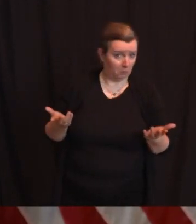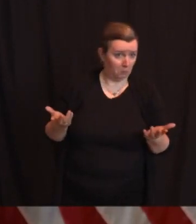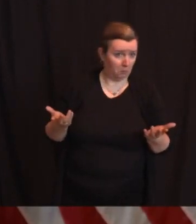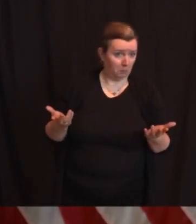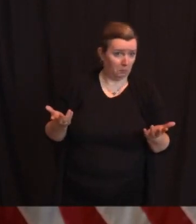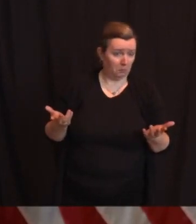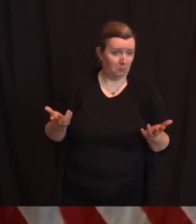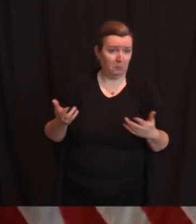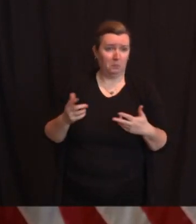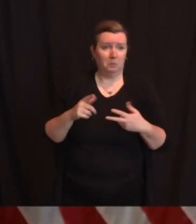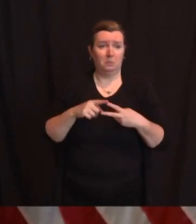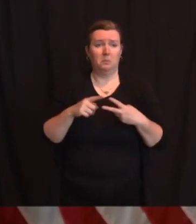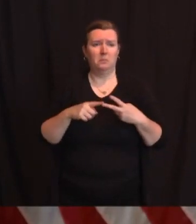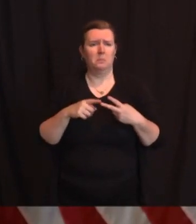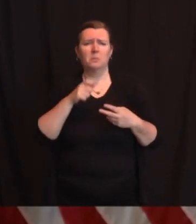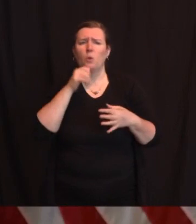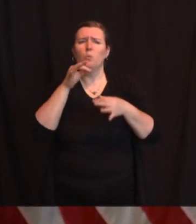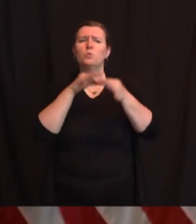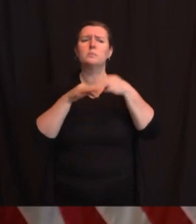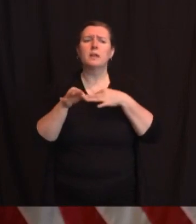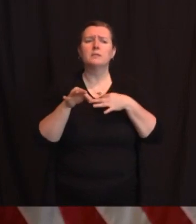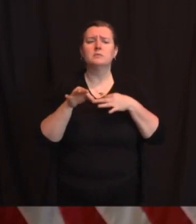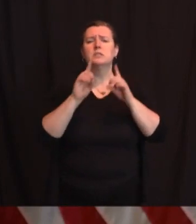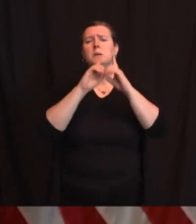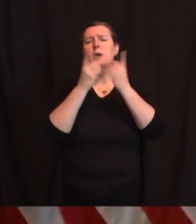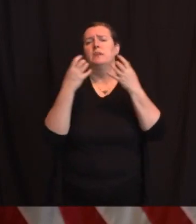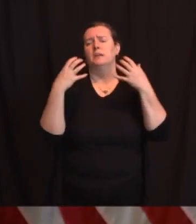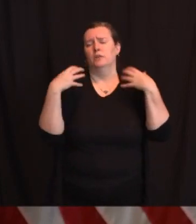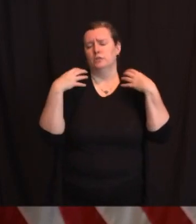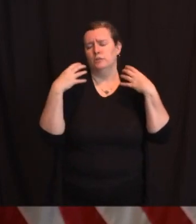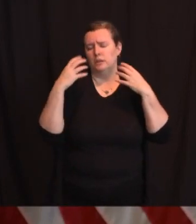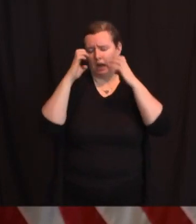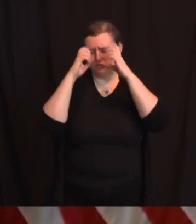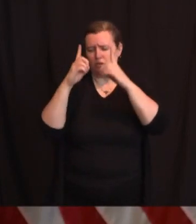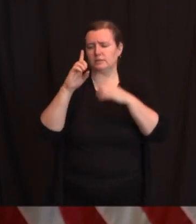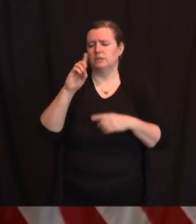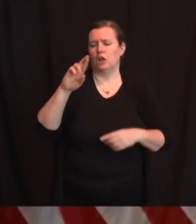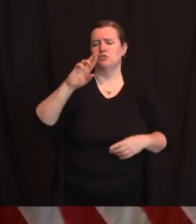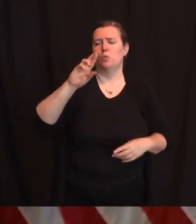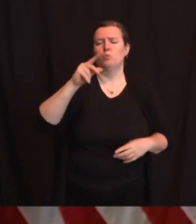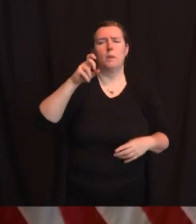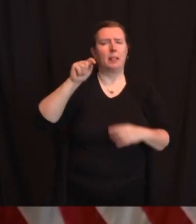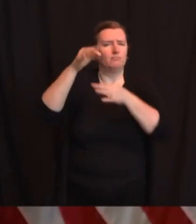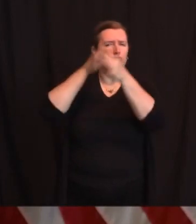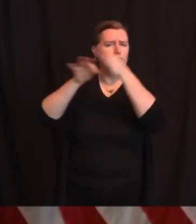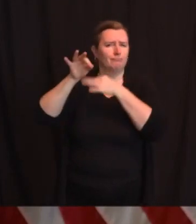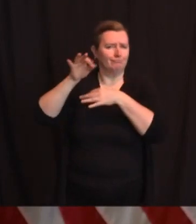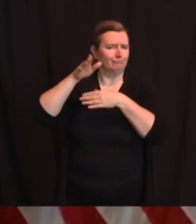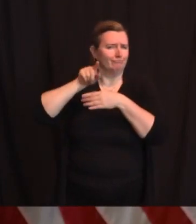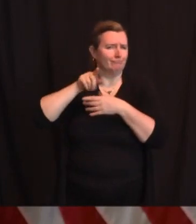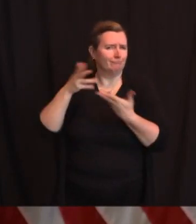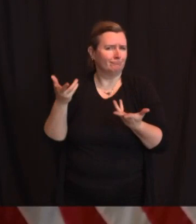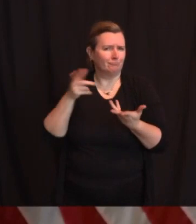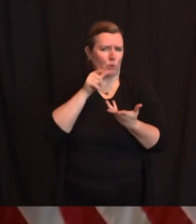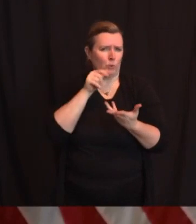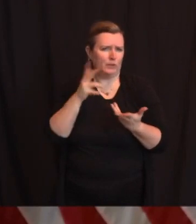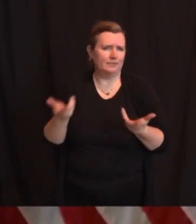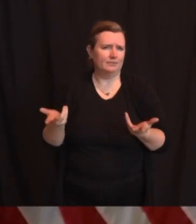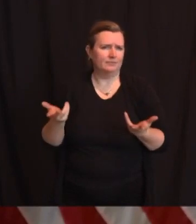will replace Lamont Repillette at education? And, where are all the testing supplies coming